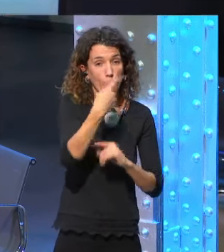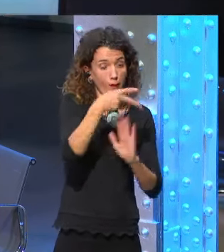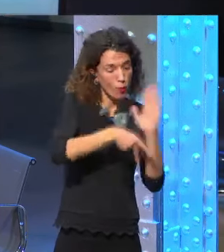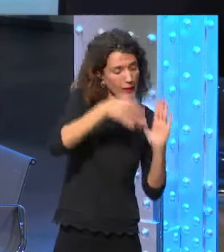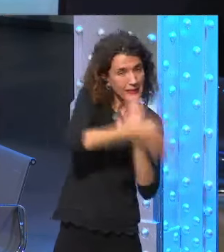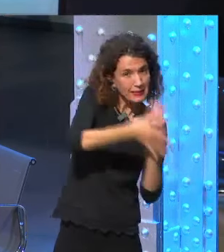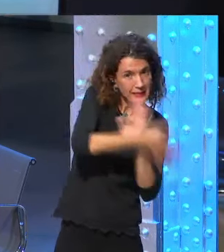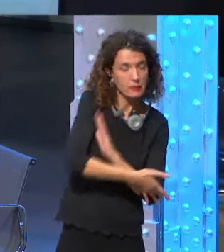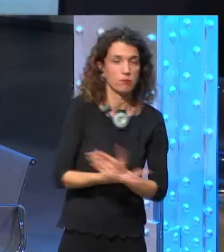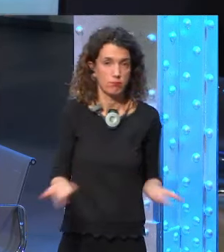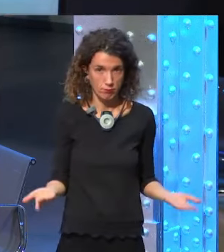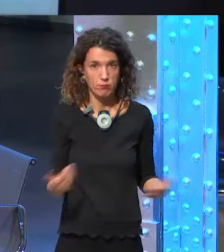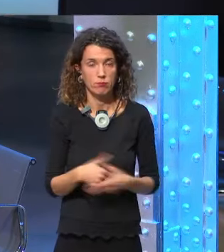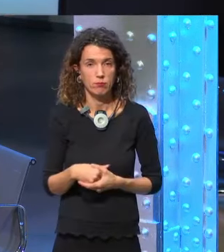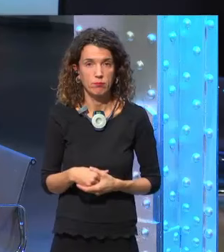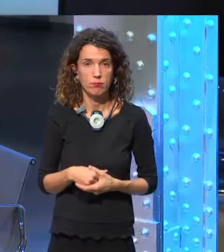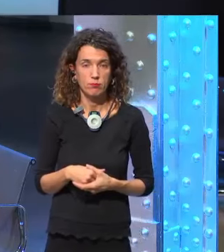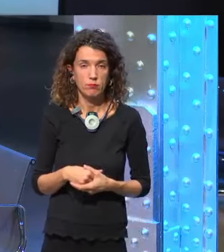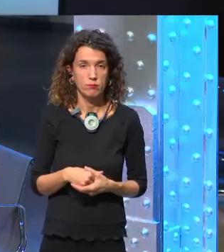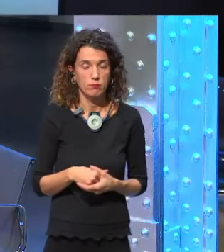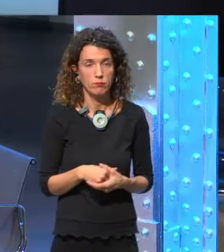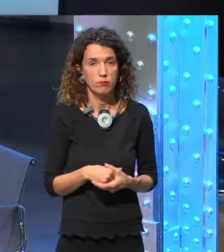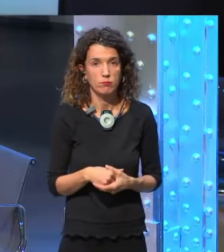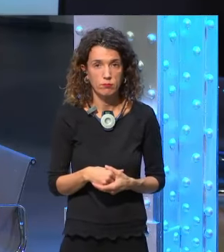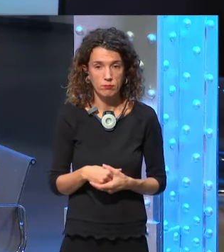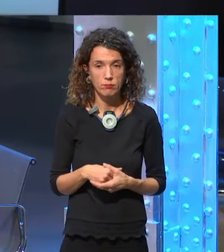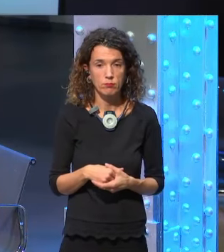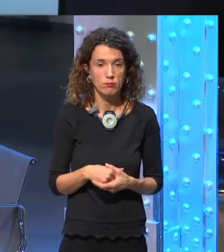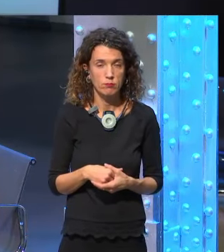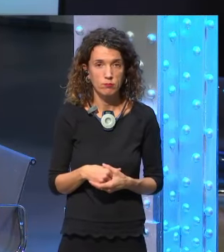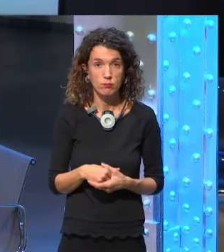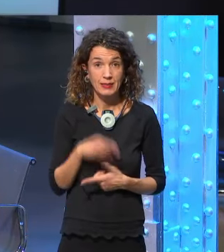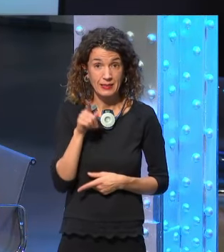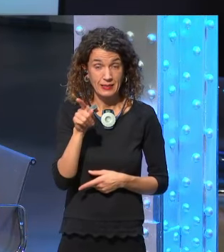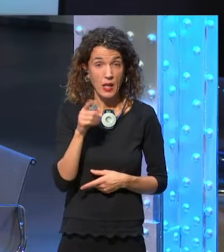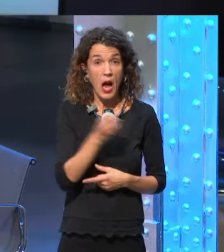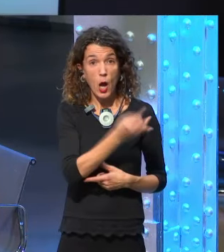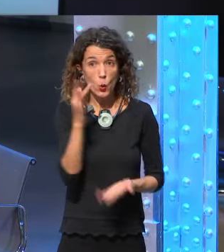thought loops to think about how the role of design might shift in the future.